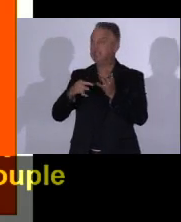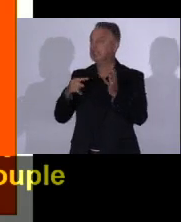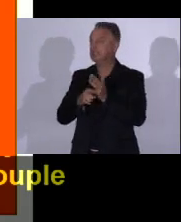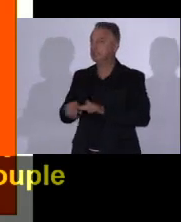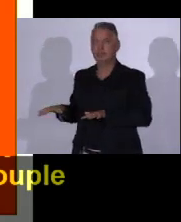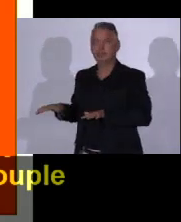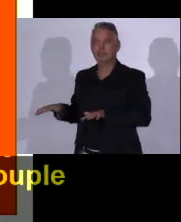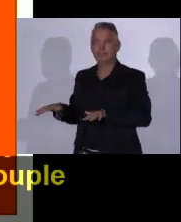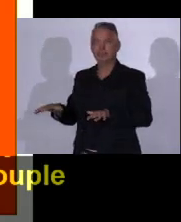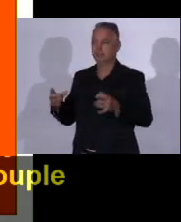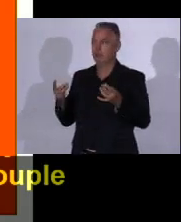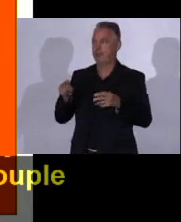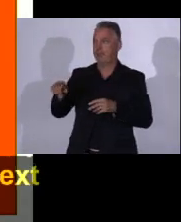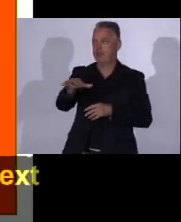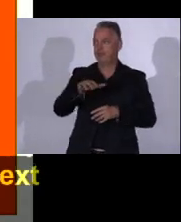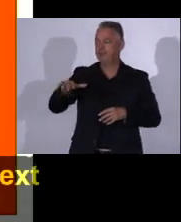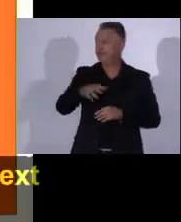just enjoy some time outside.